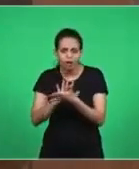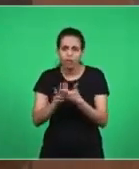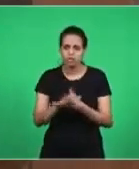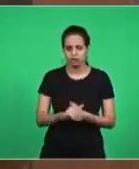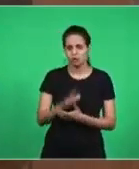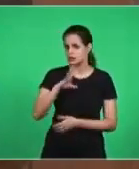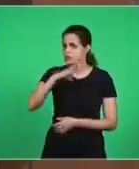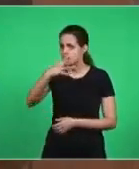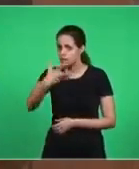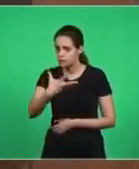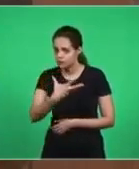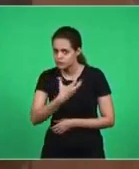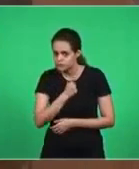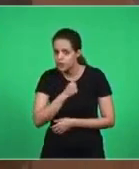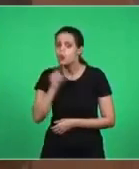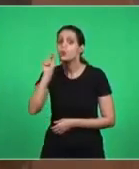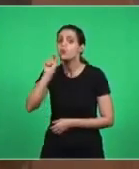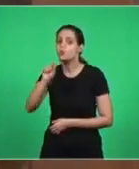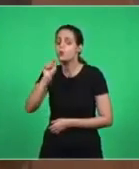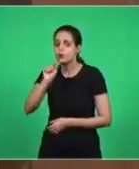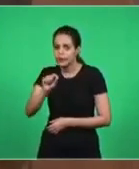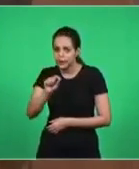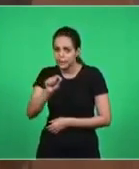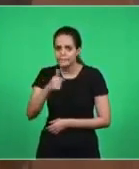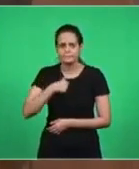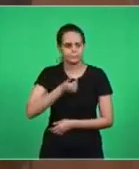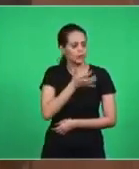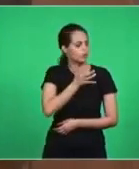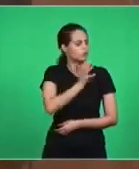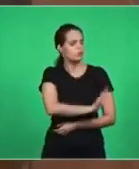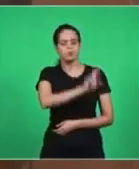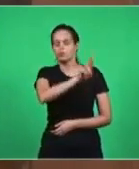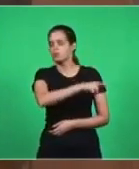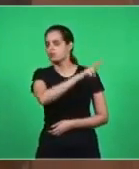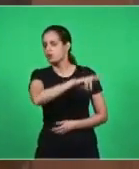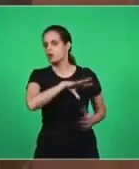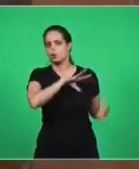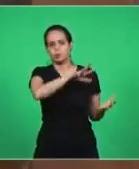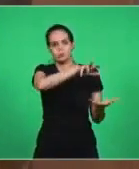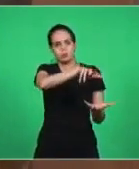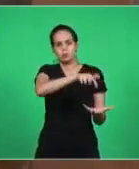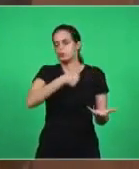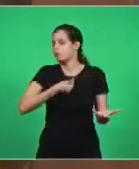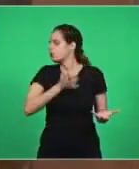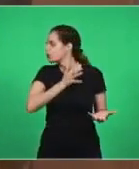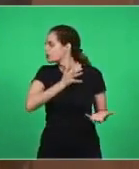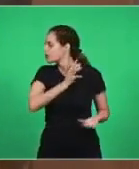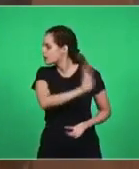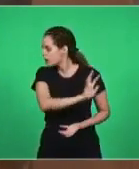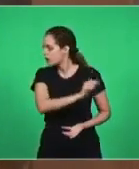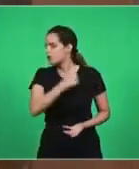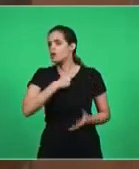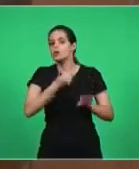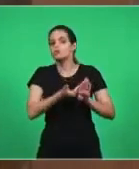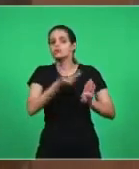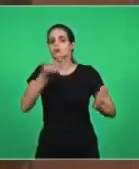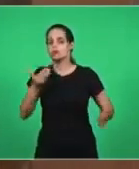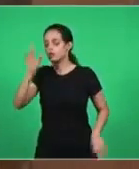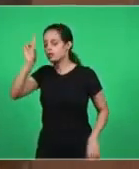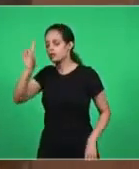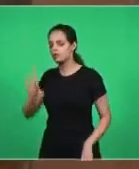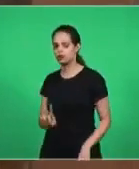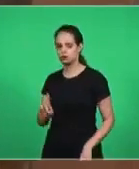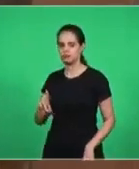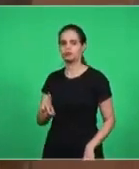garments of salvation are the ones when man turns, replaces the world by the experience of the